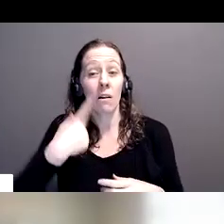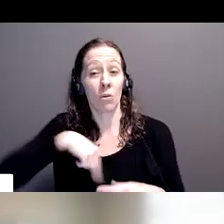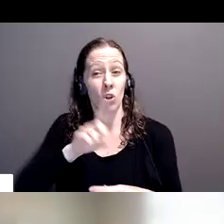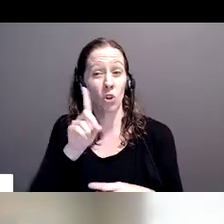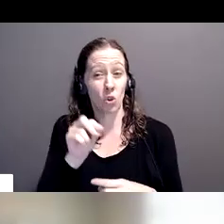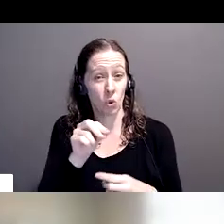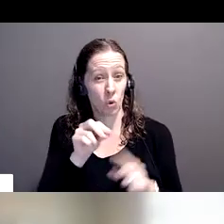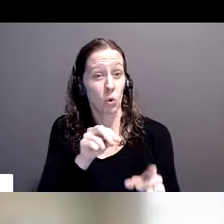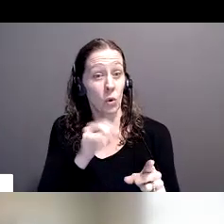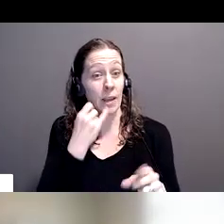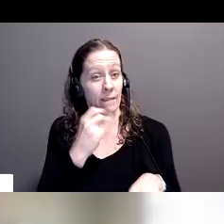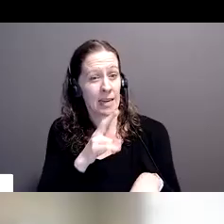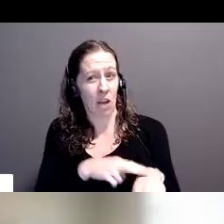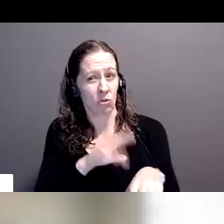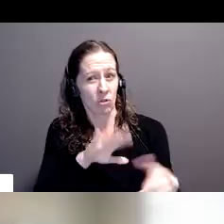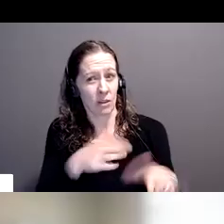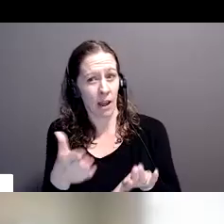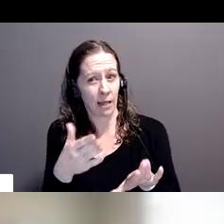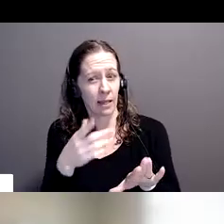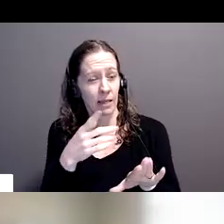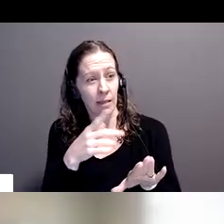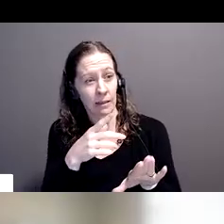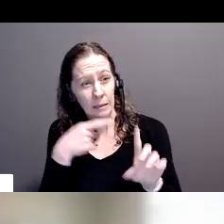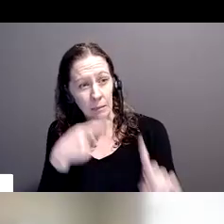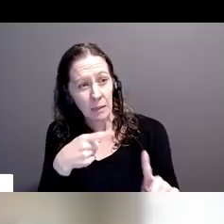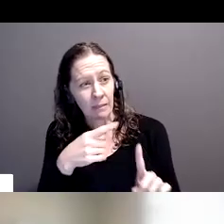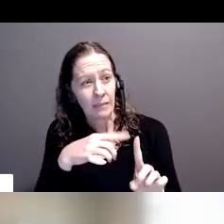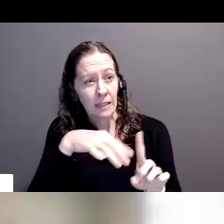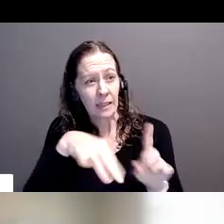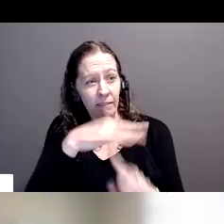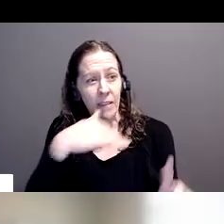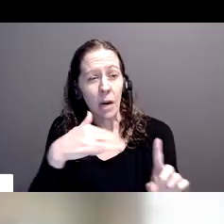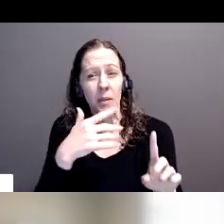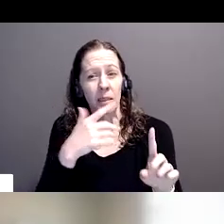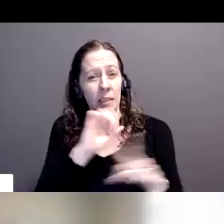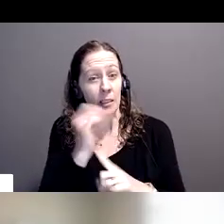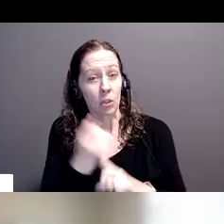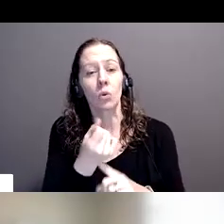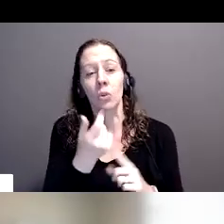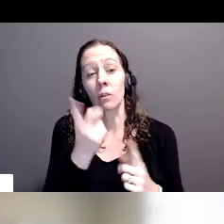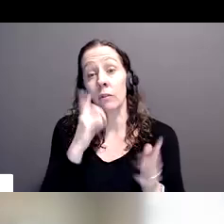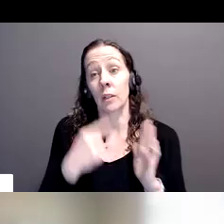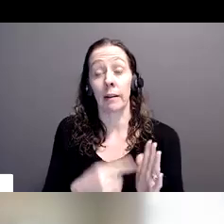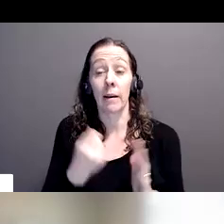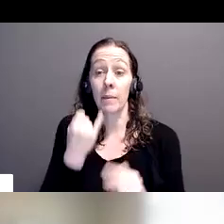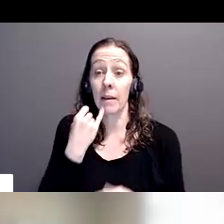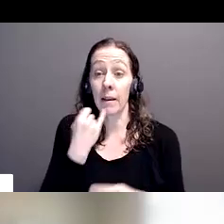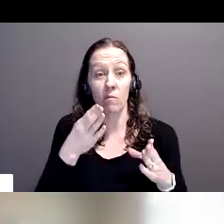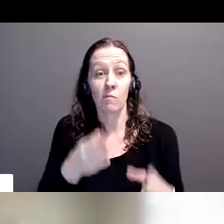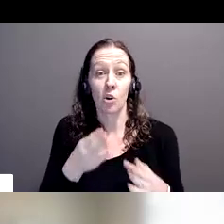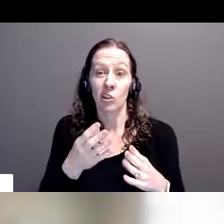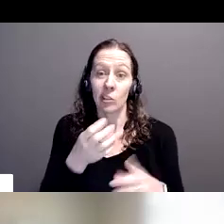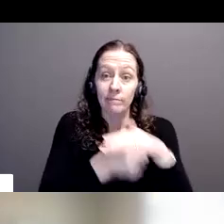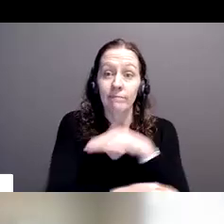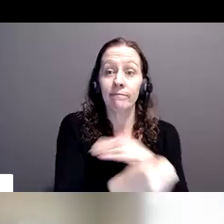specifically under certain environments or circumstances. Some of these include in custody deaths,